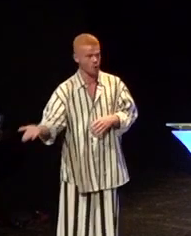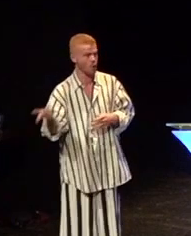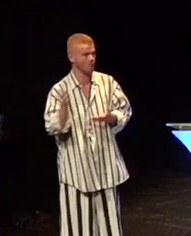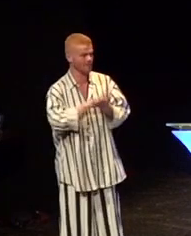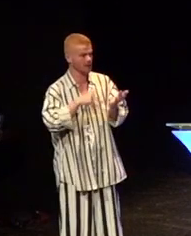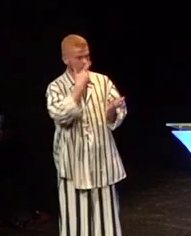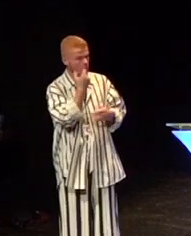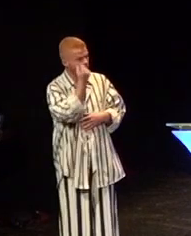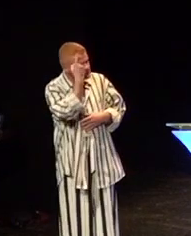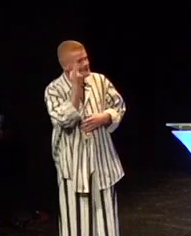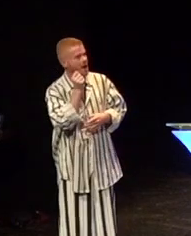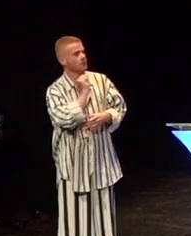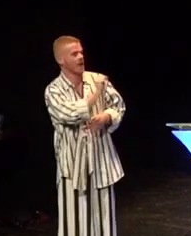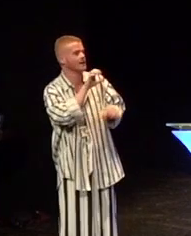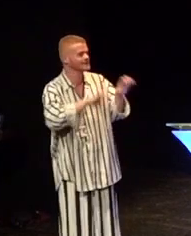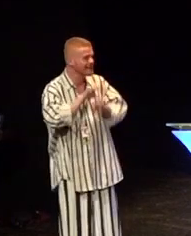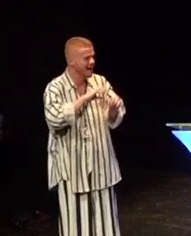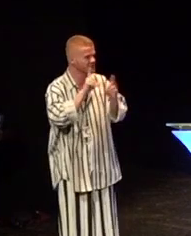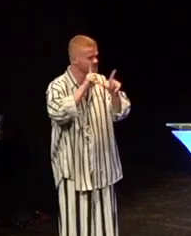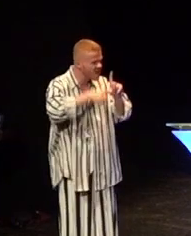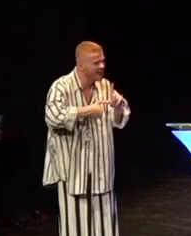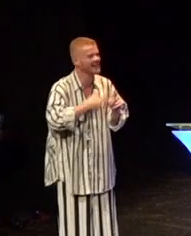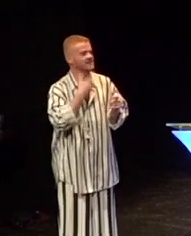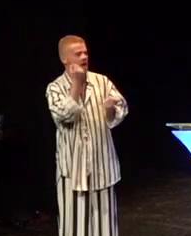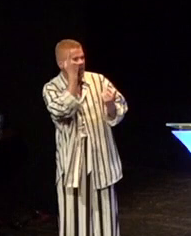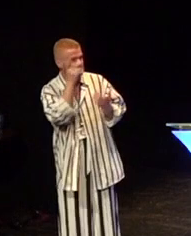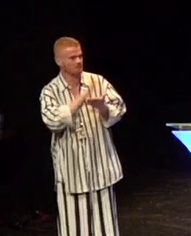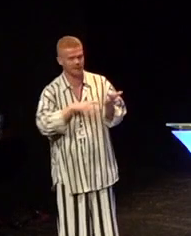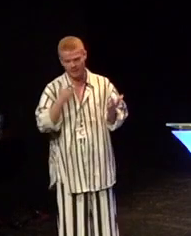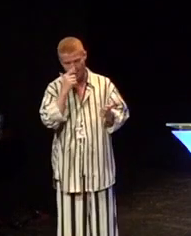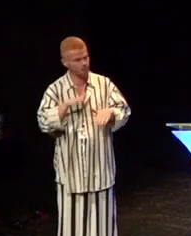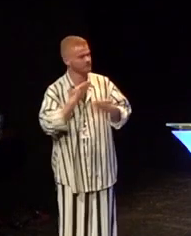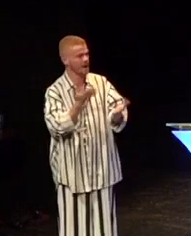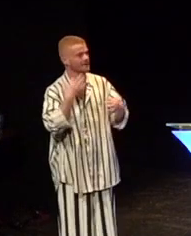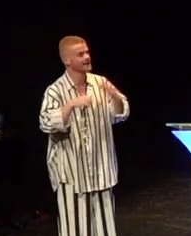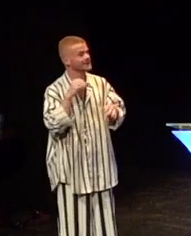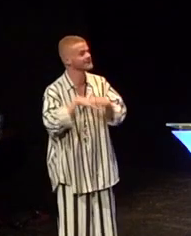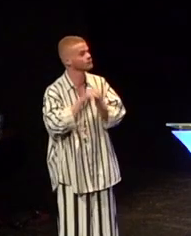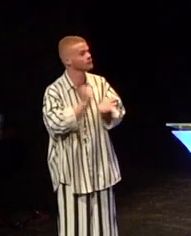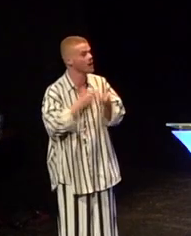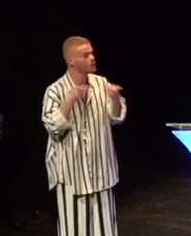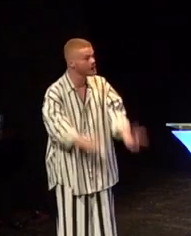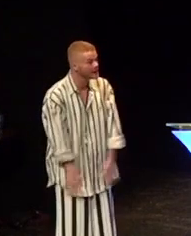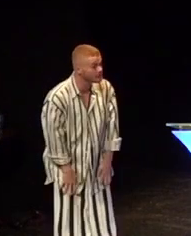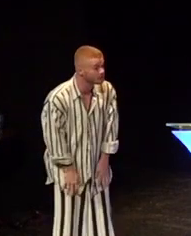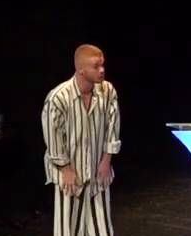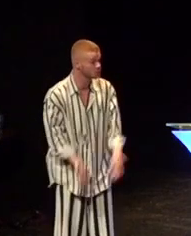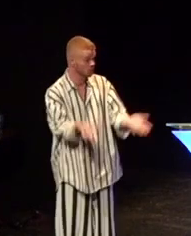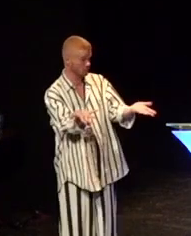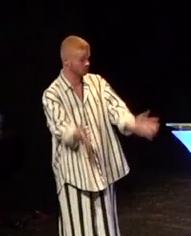love to, especially my colleague that's here, we would love to work with you and stuff like that, yeah, to do specialist events and things like